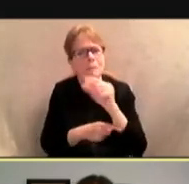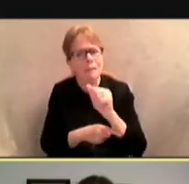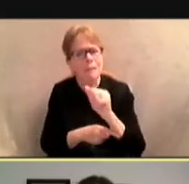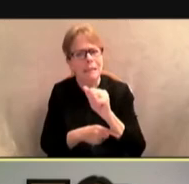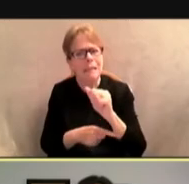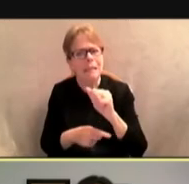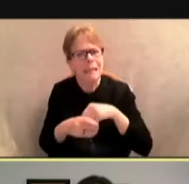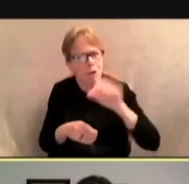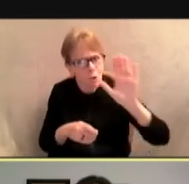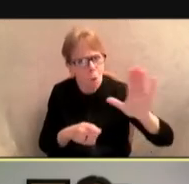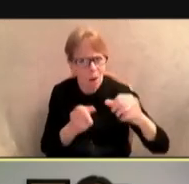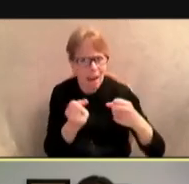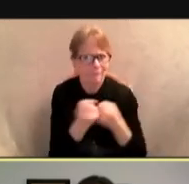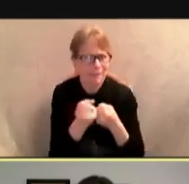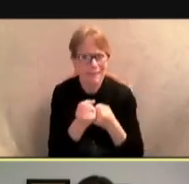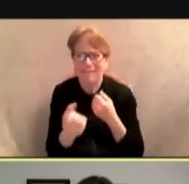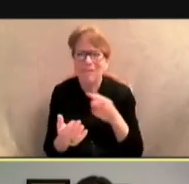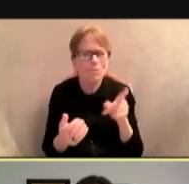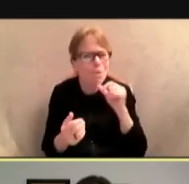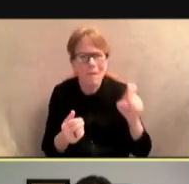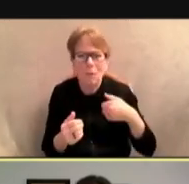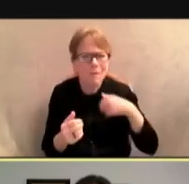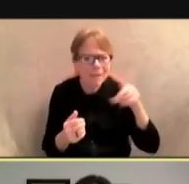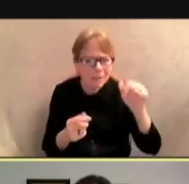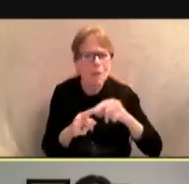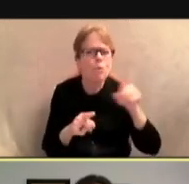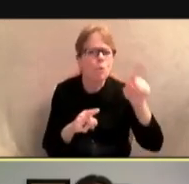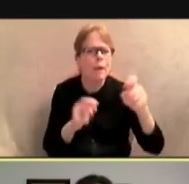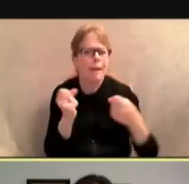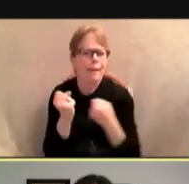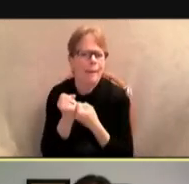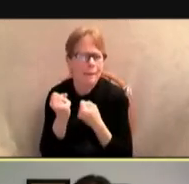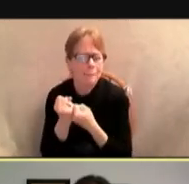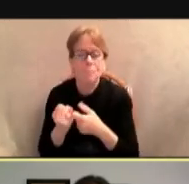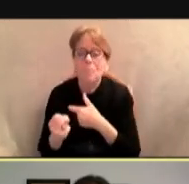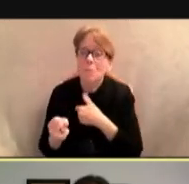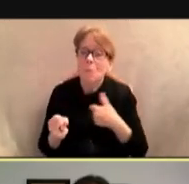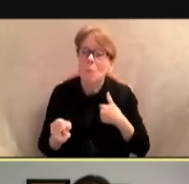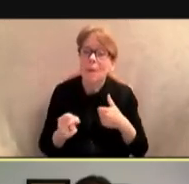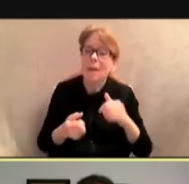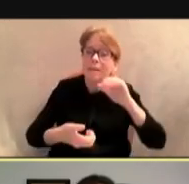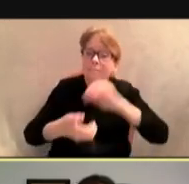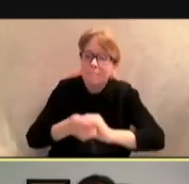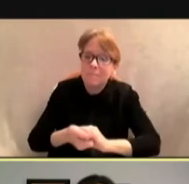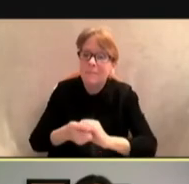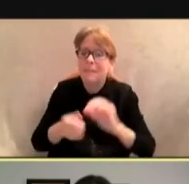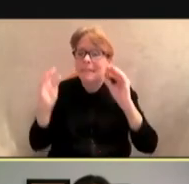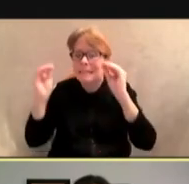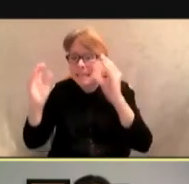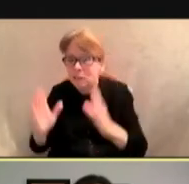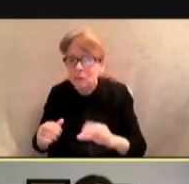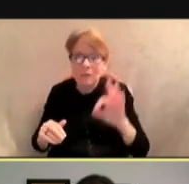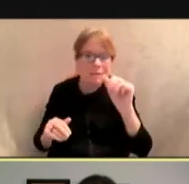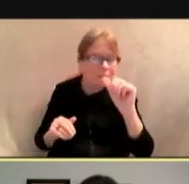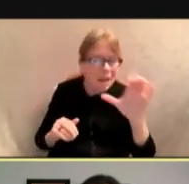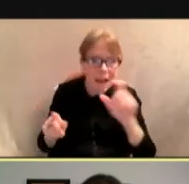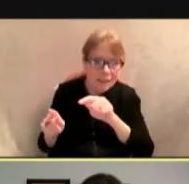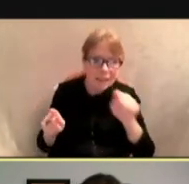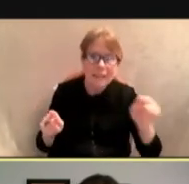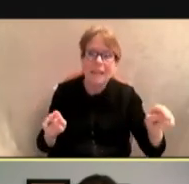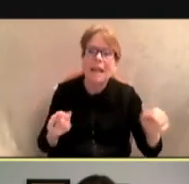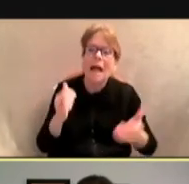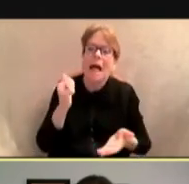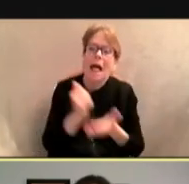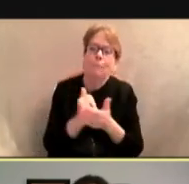This helps ensure the longevity of our work. We have worked with core teaching faculty and student faculty working groups, bringing a disability lens